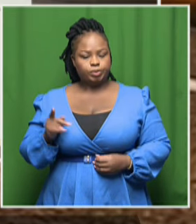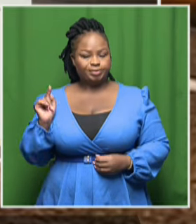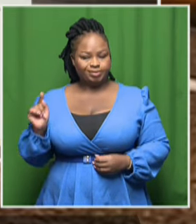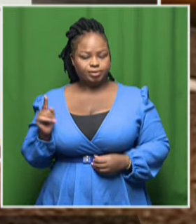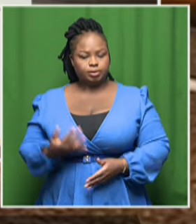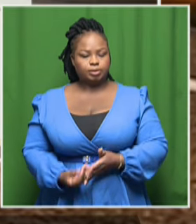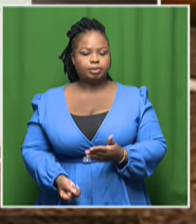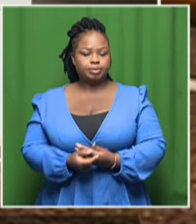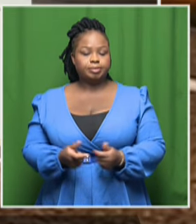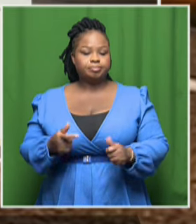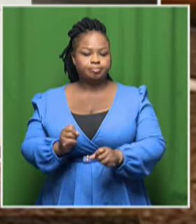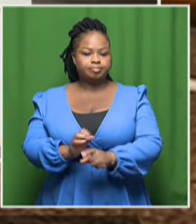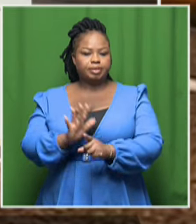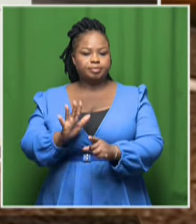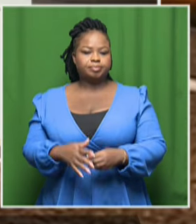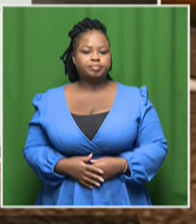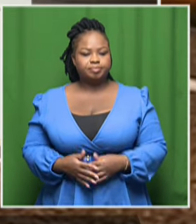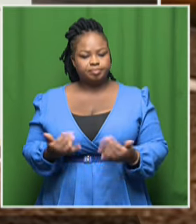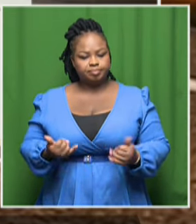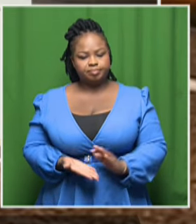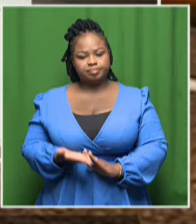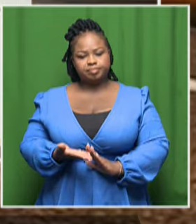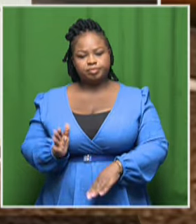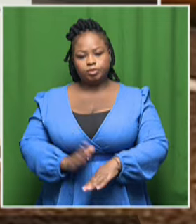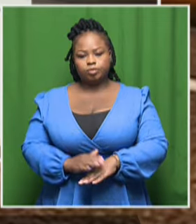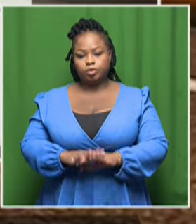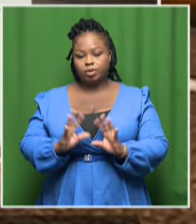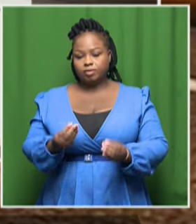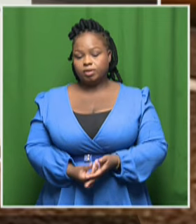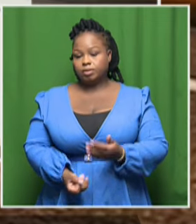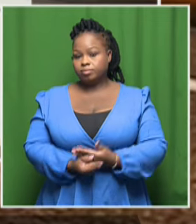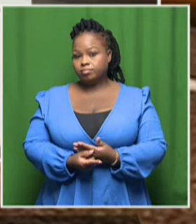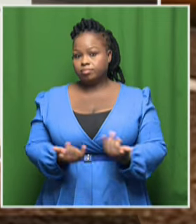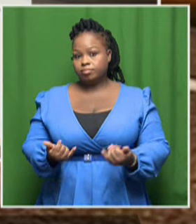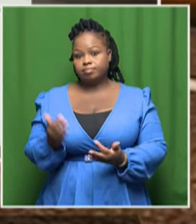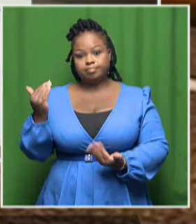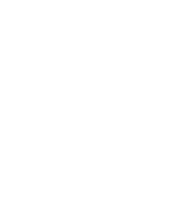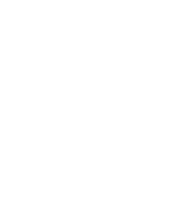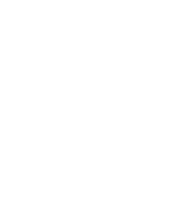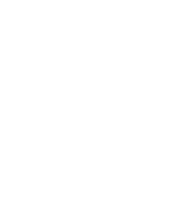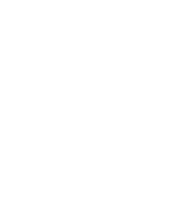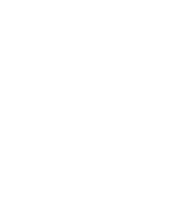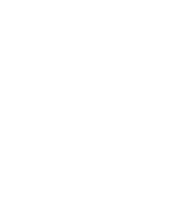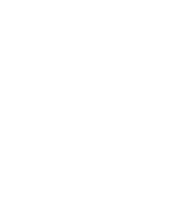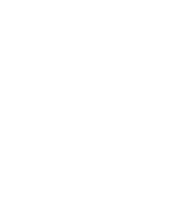that's what has the big impact. All right, we'll keep you up to date with developments on the roads. We are expecting a busy one today.